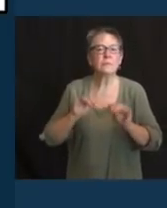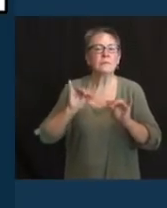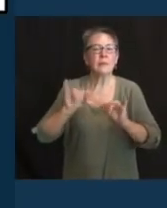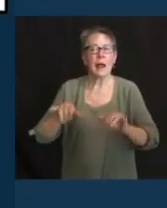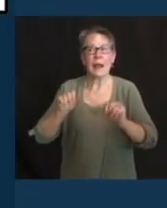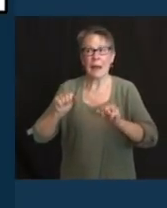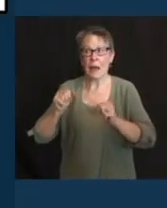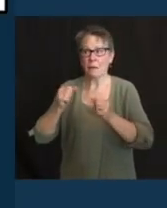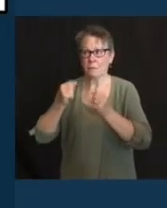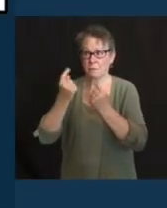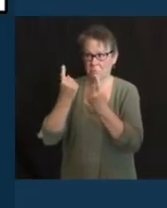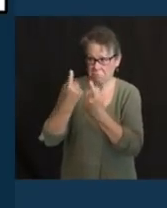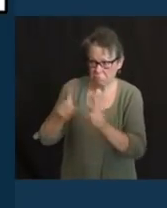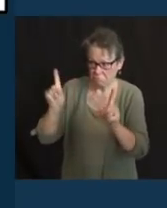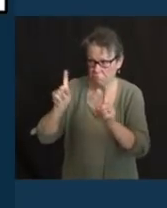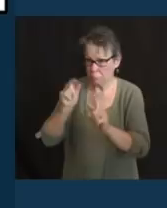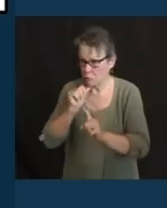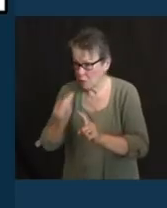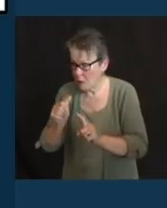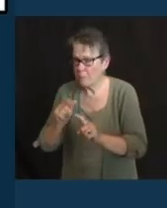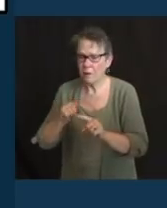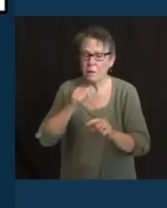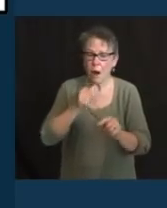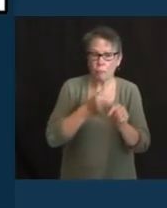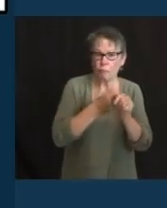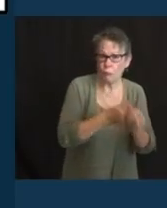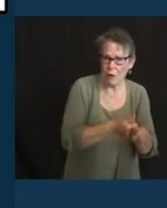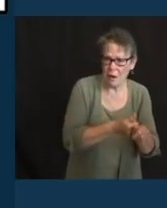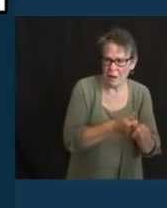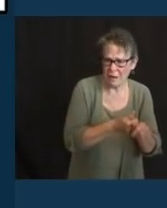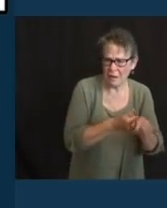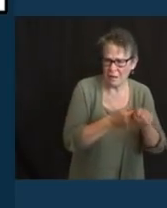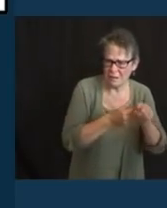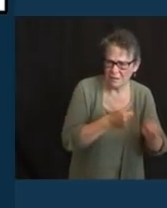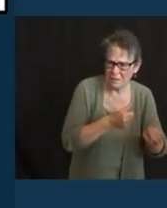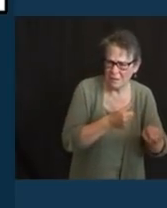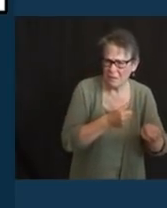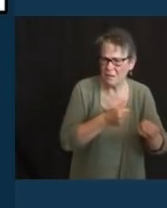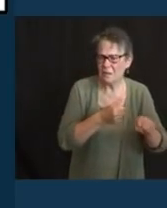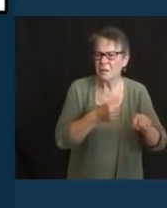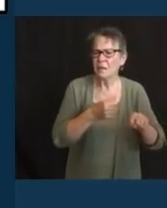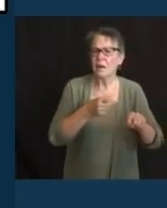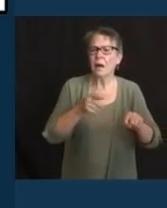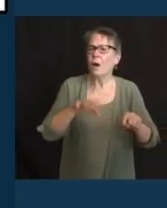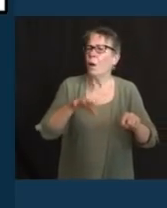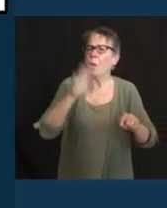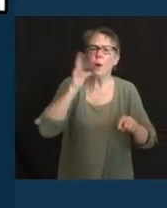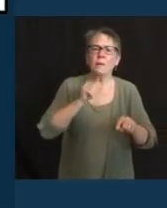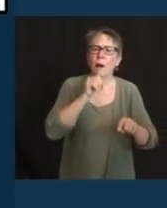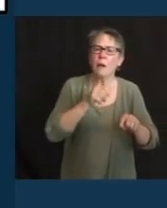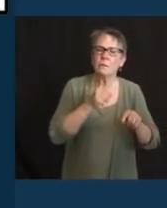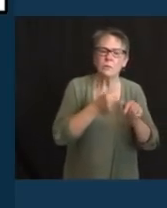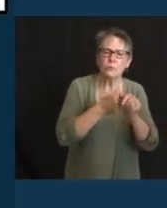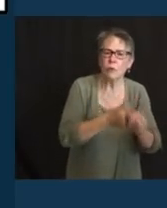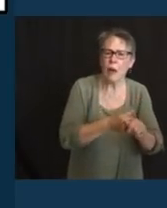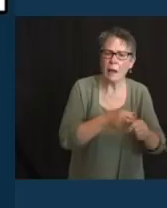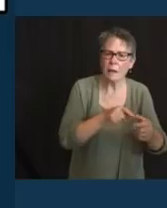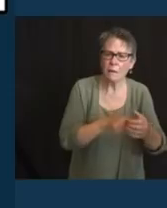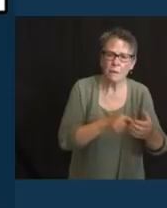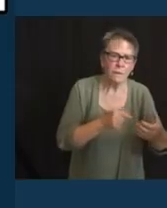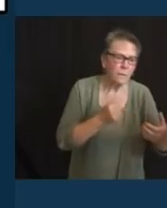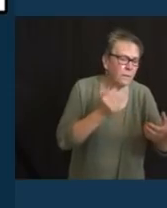cell phone, know your GPS location, or use any geolocation data.